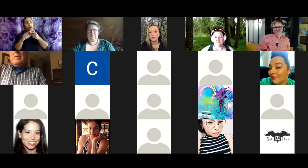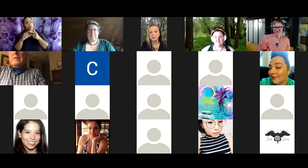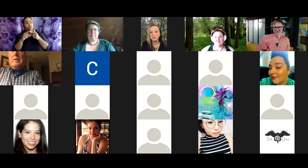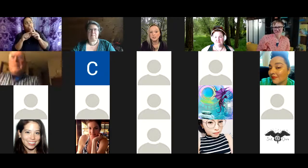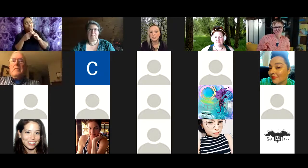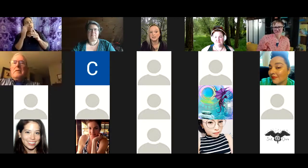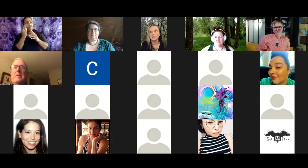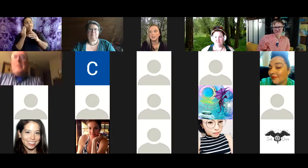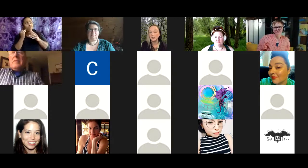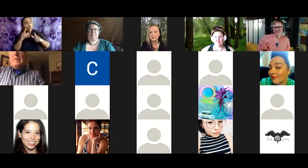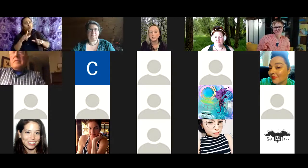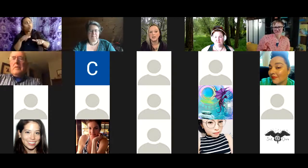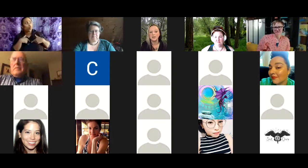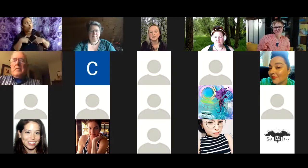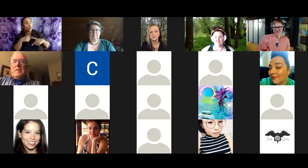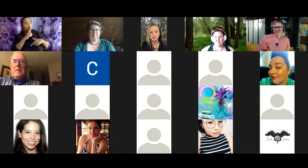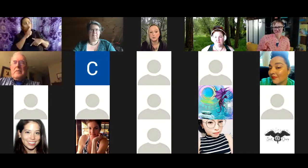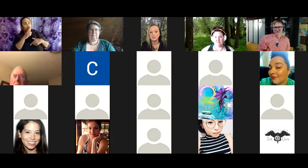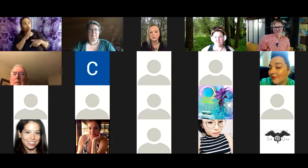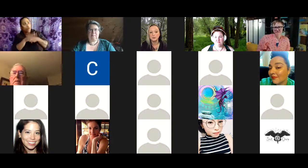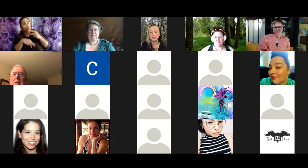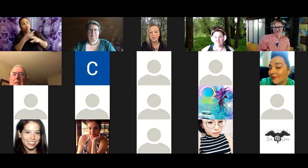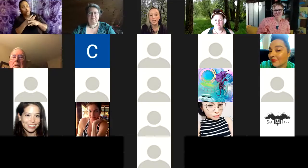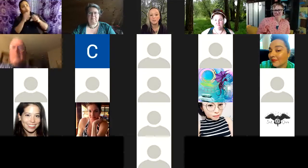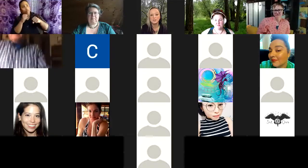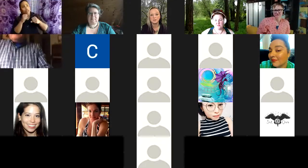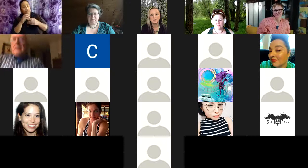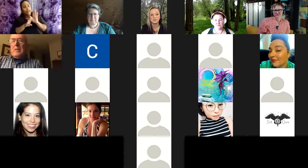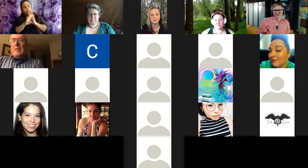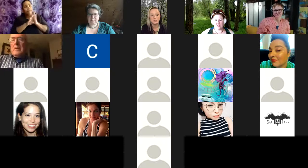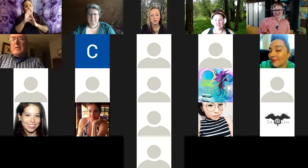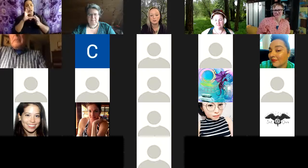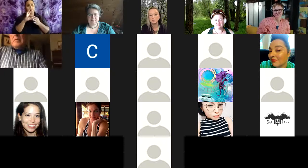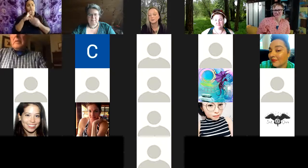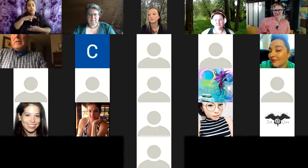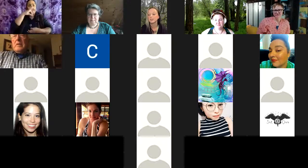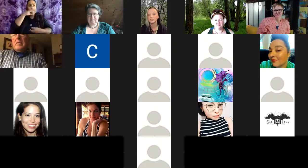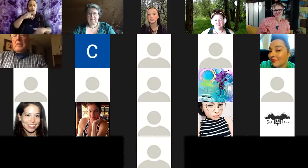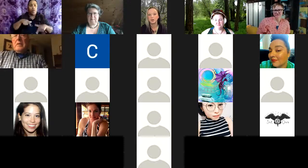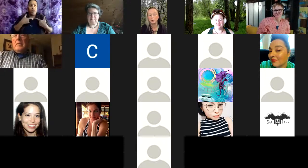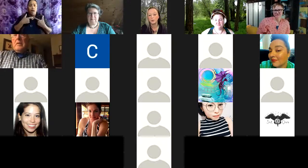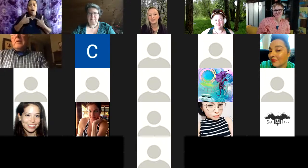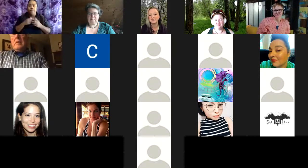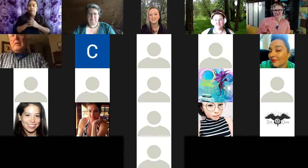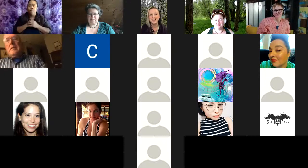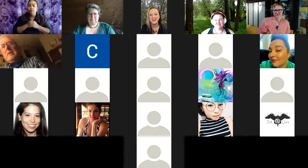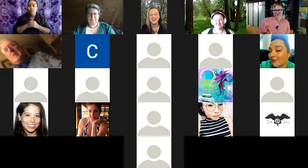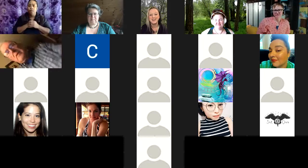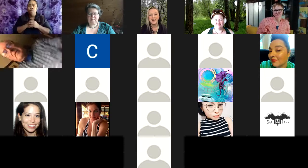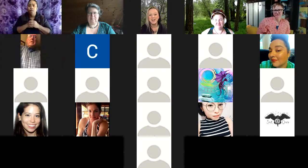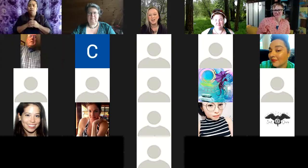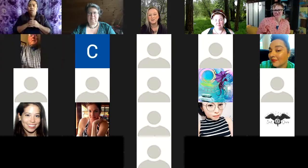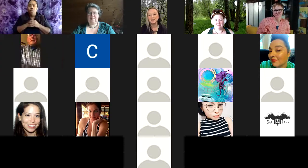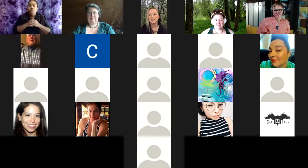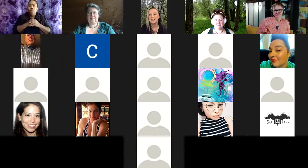they can really lead and develop spiritual lives even as an adult. It's so important. And